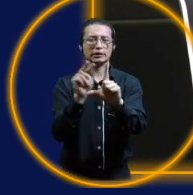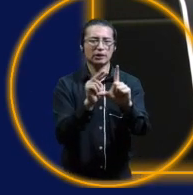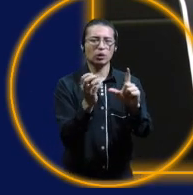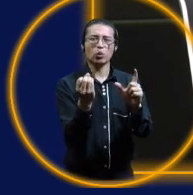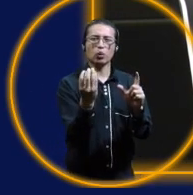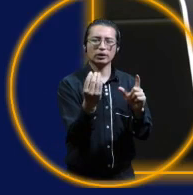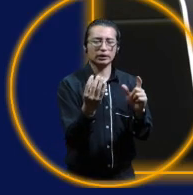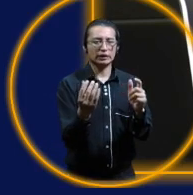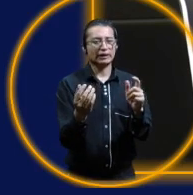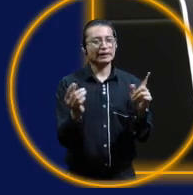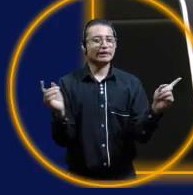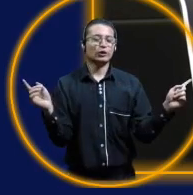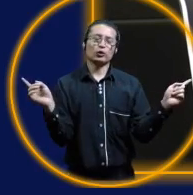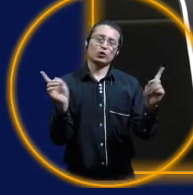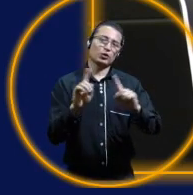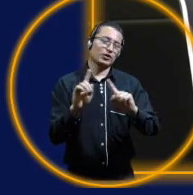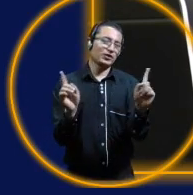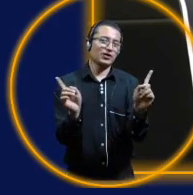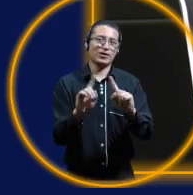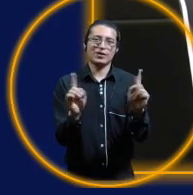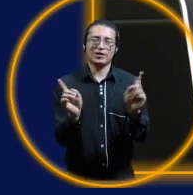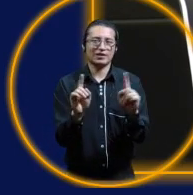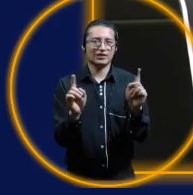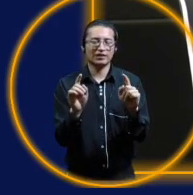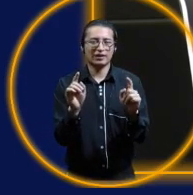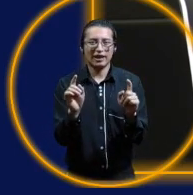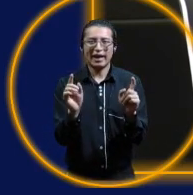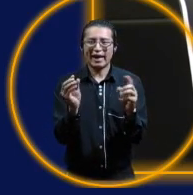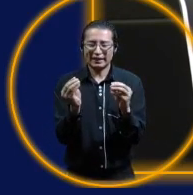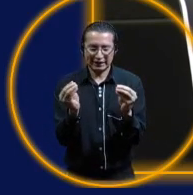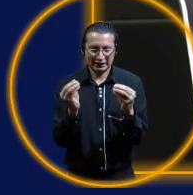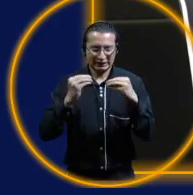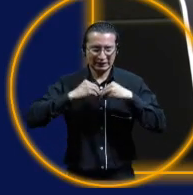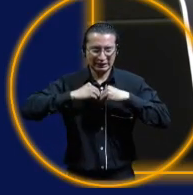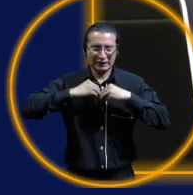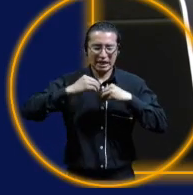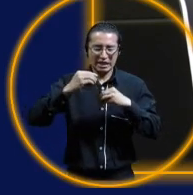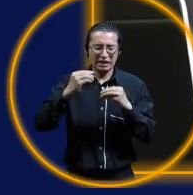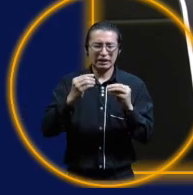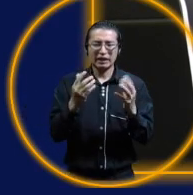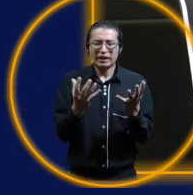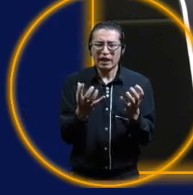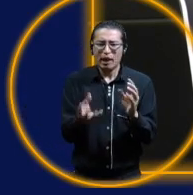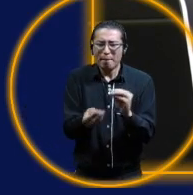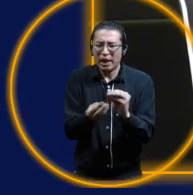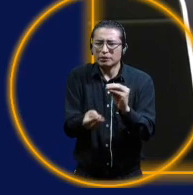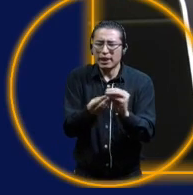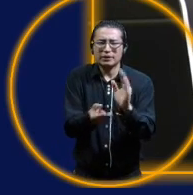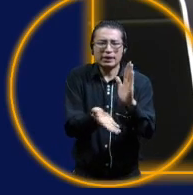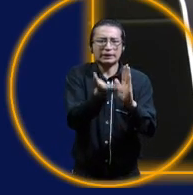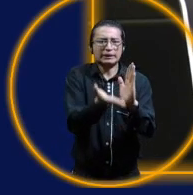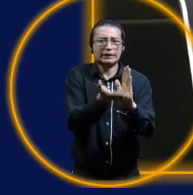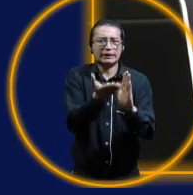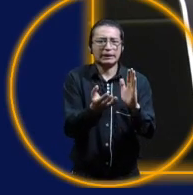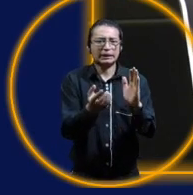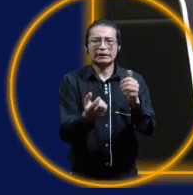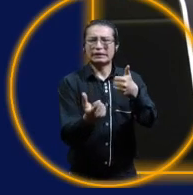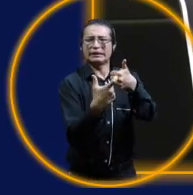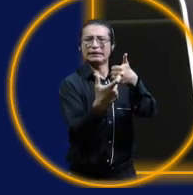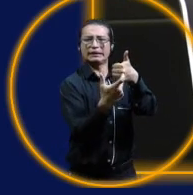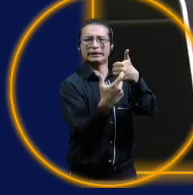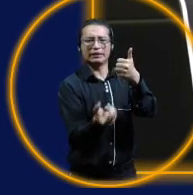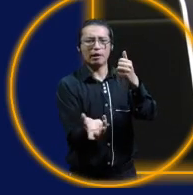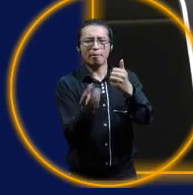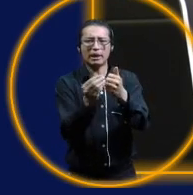You're just gonna be addicted to making those numbers go up. And it's hard, like, I go in and out of caring